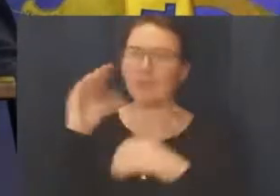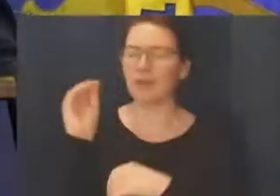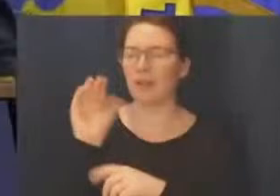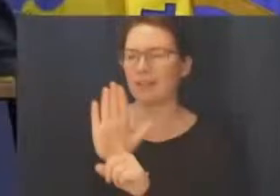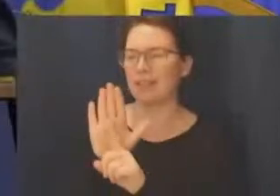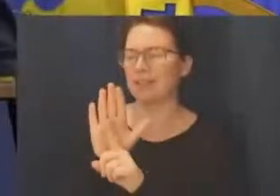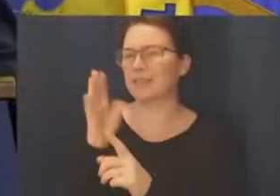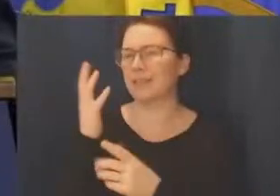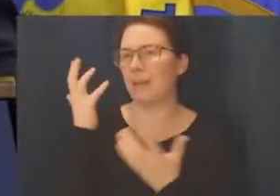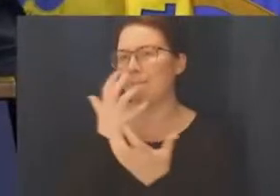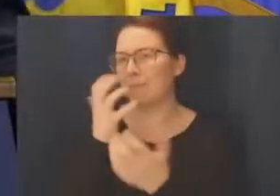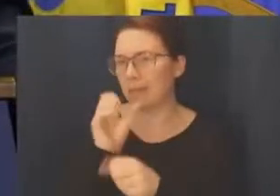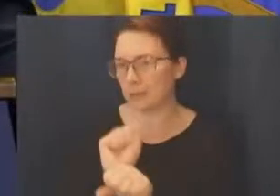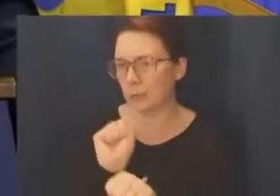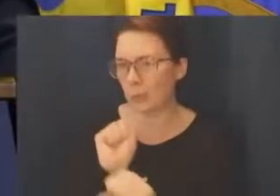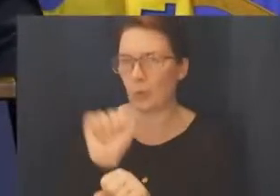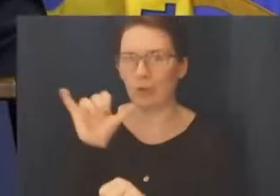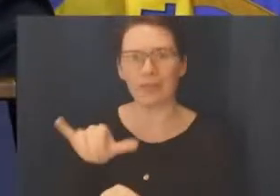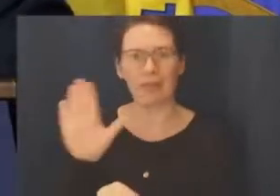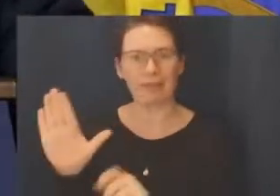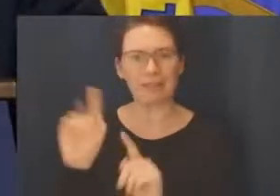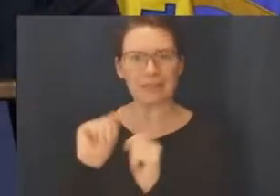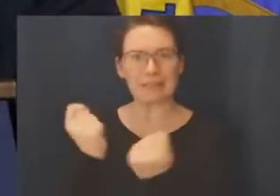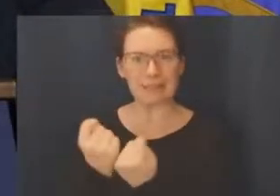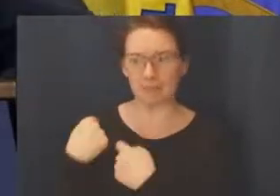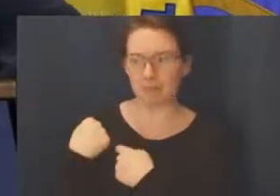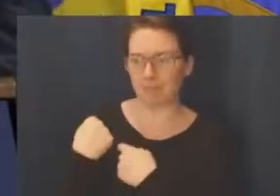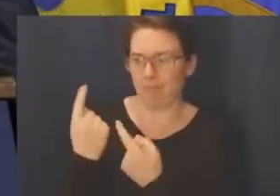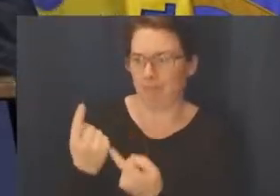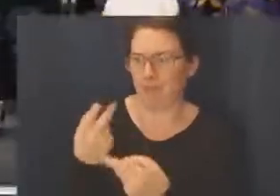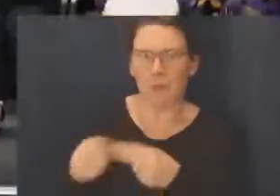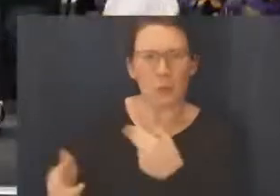done in just a very short period of time.